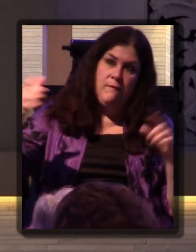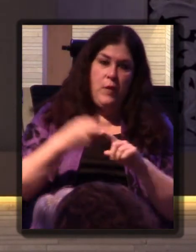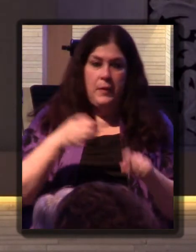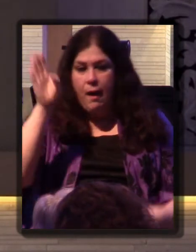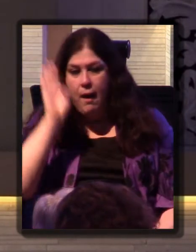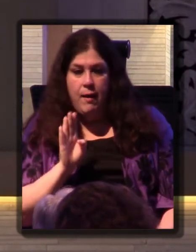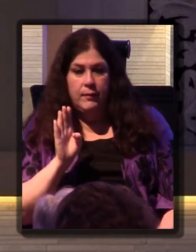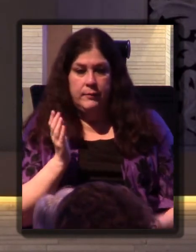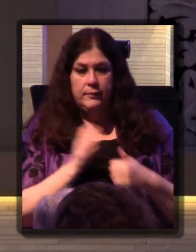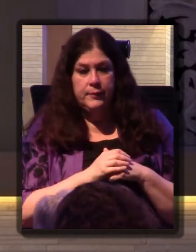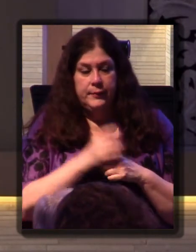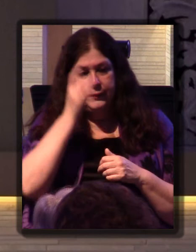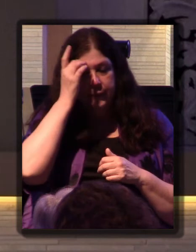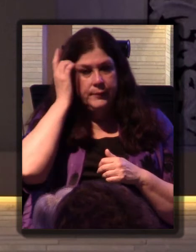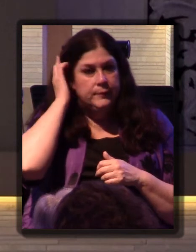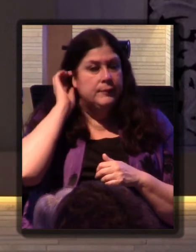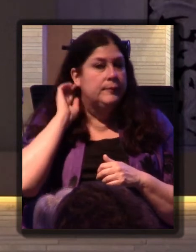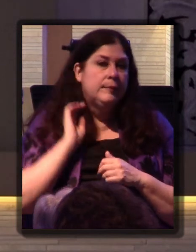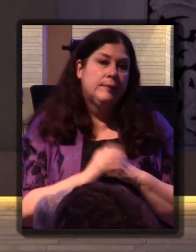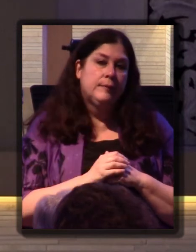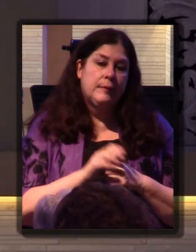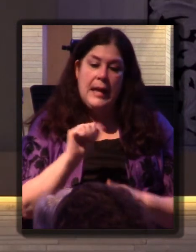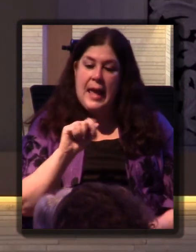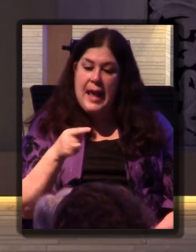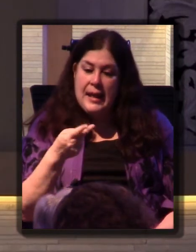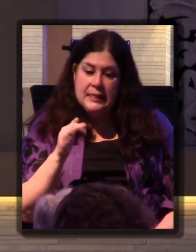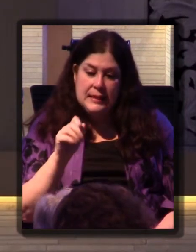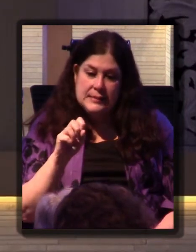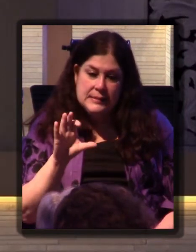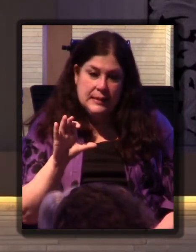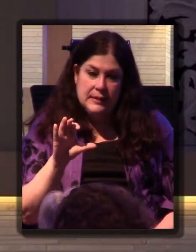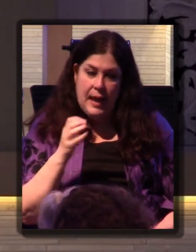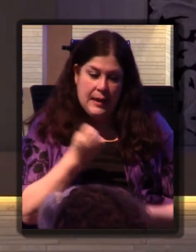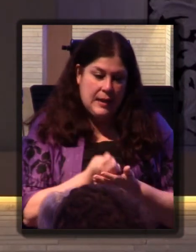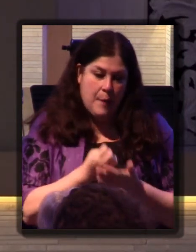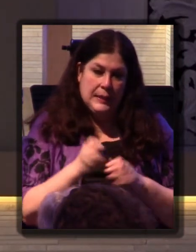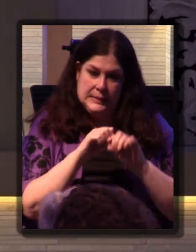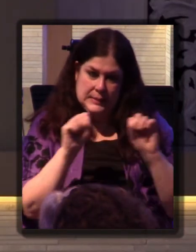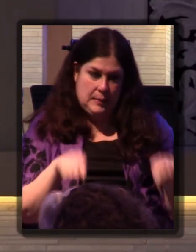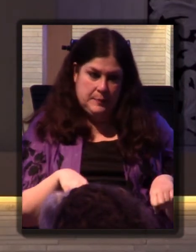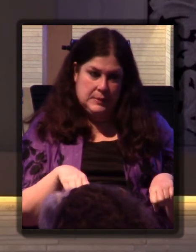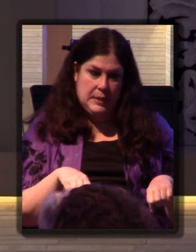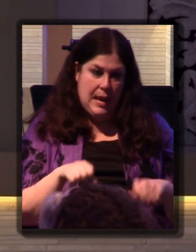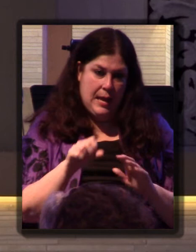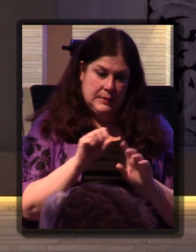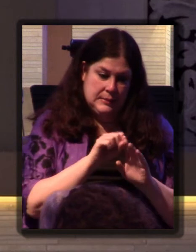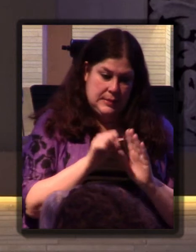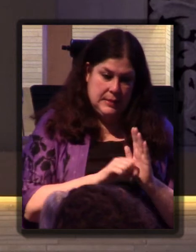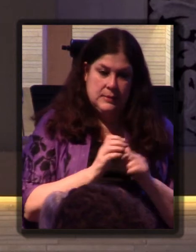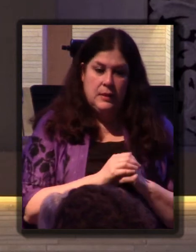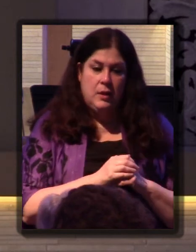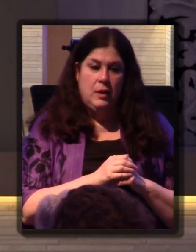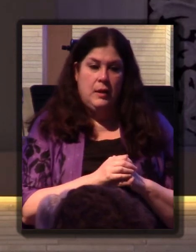answers apart from God. Radical, atheistic economic systems